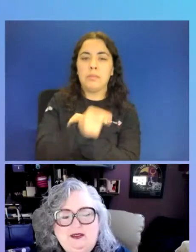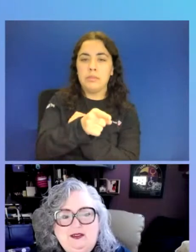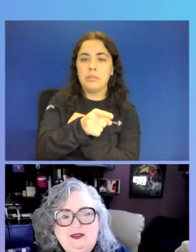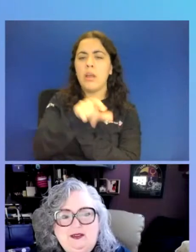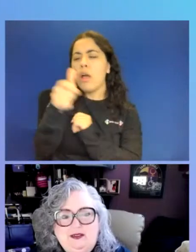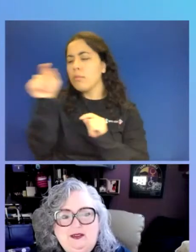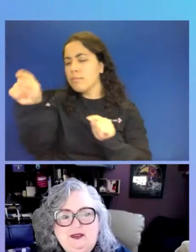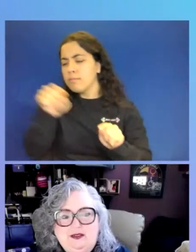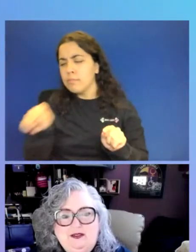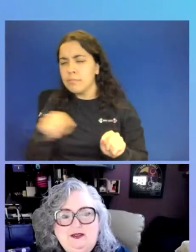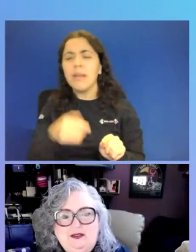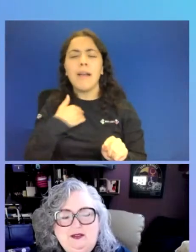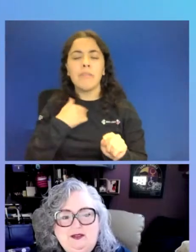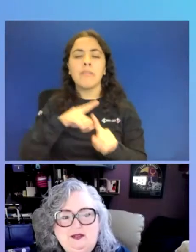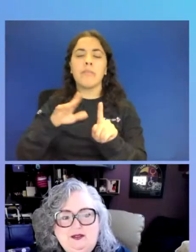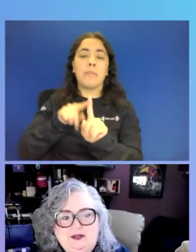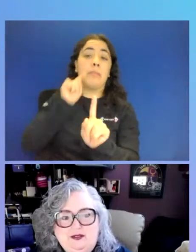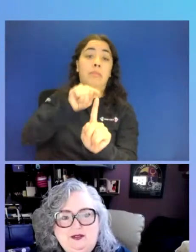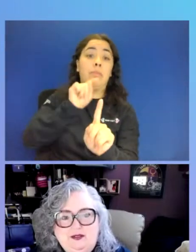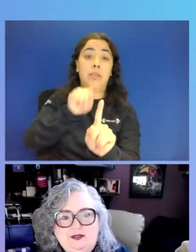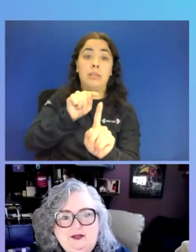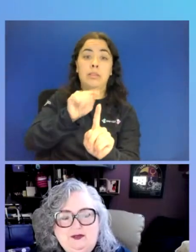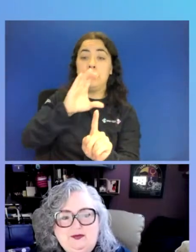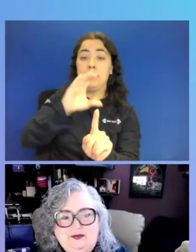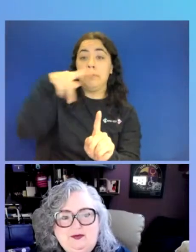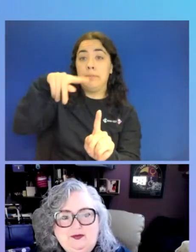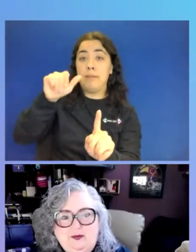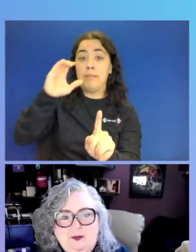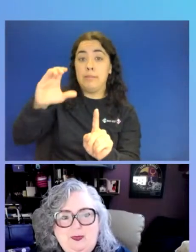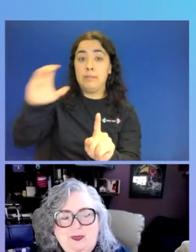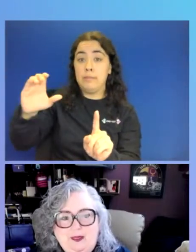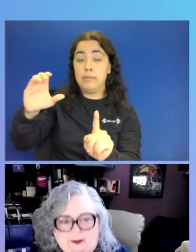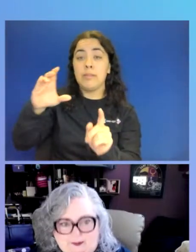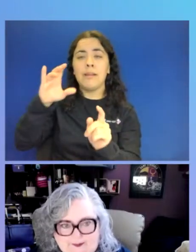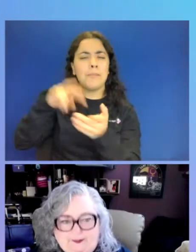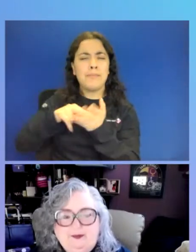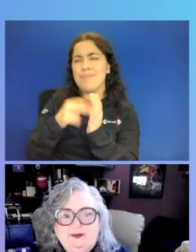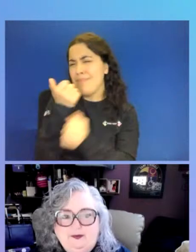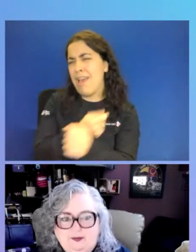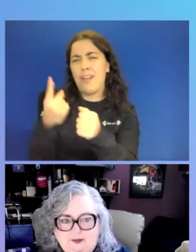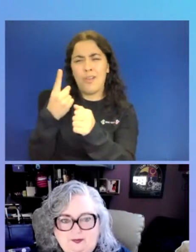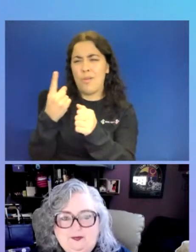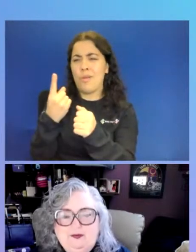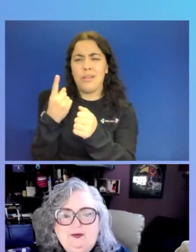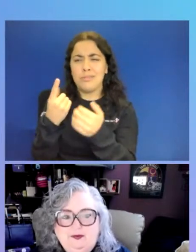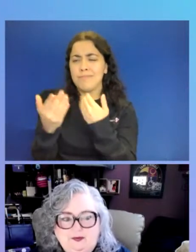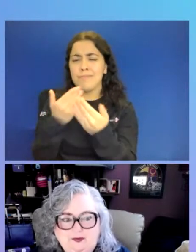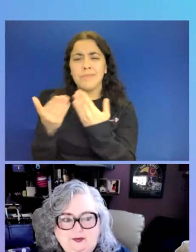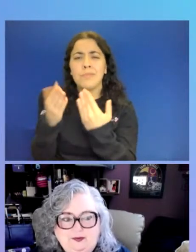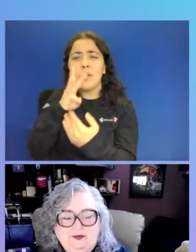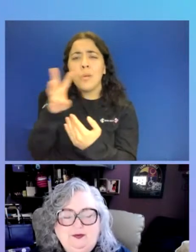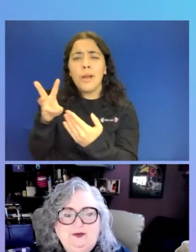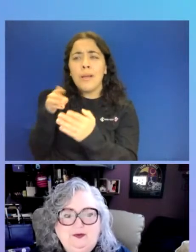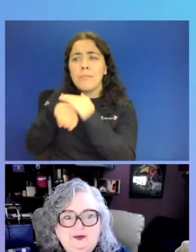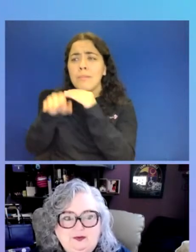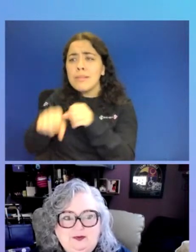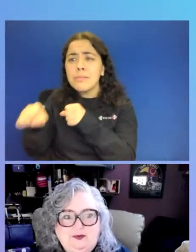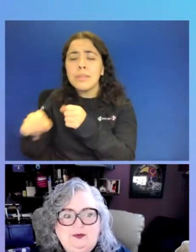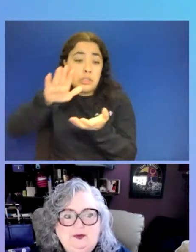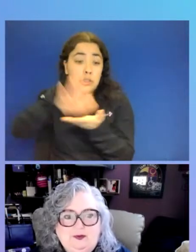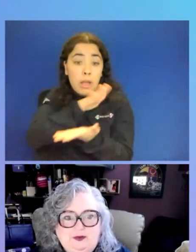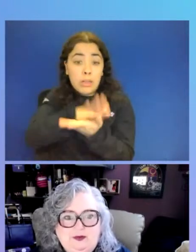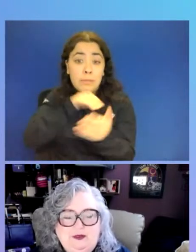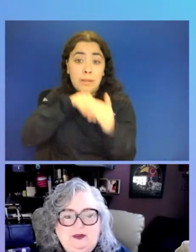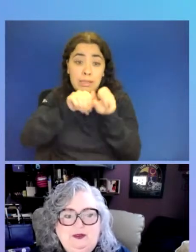a foundational certification for anybody. That could be someone who goes into web accessibility, document